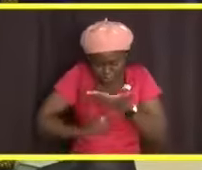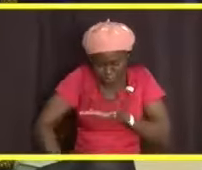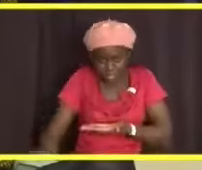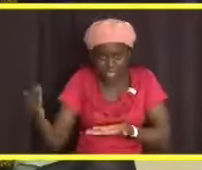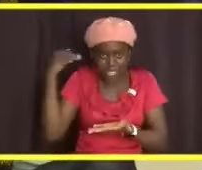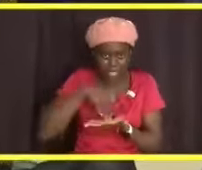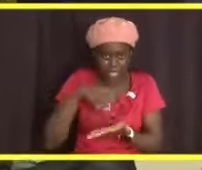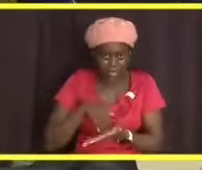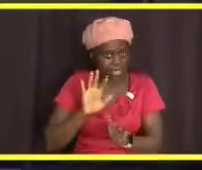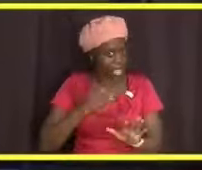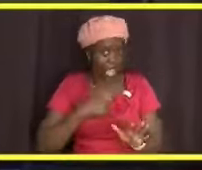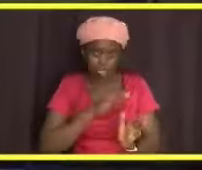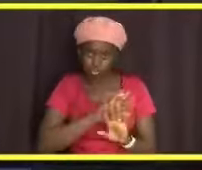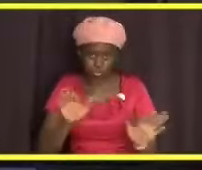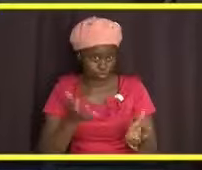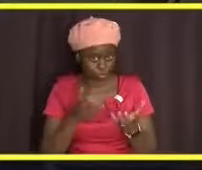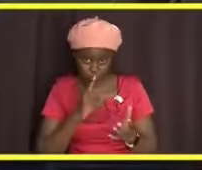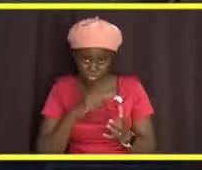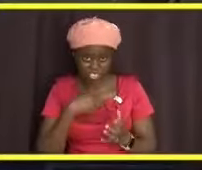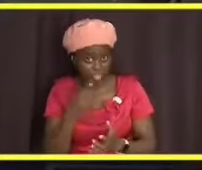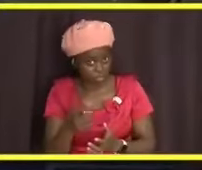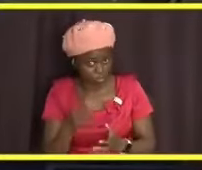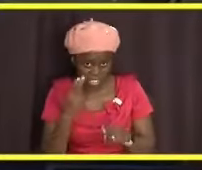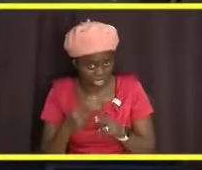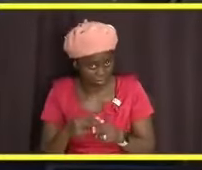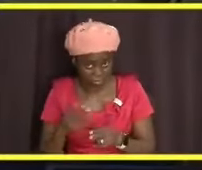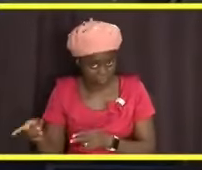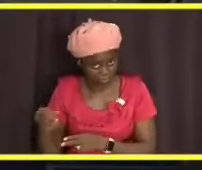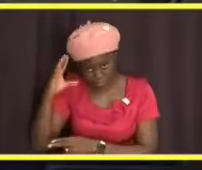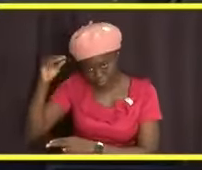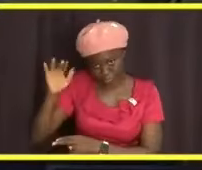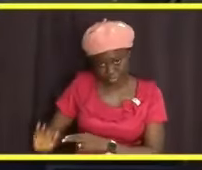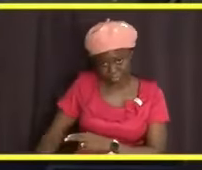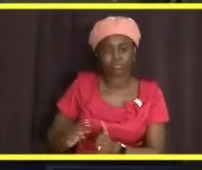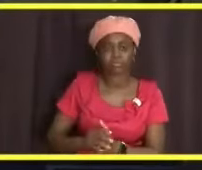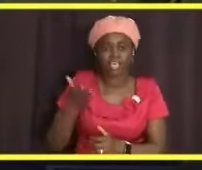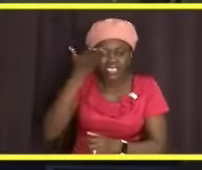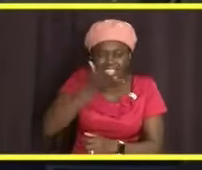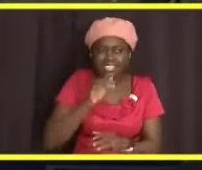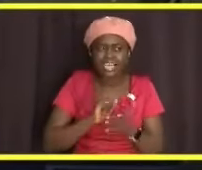I don't want to mention the name, but it doesn't matter. In Ilorin.